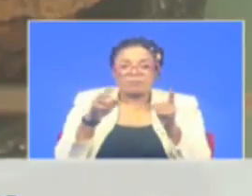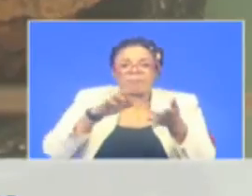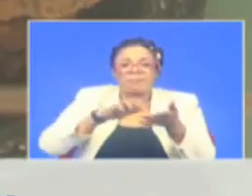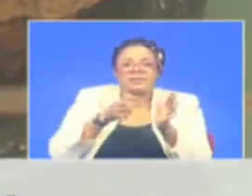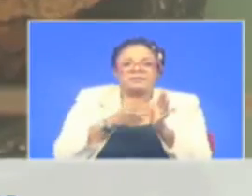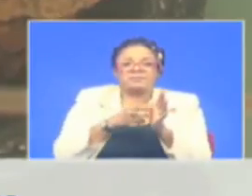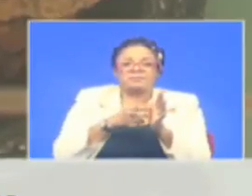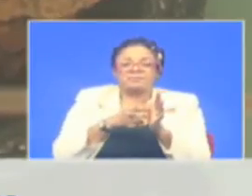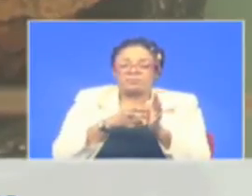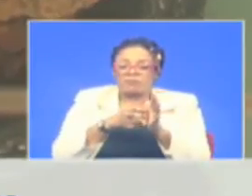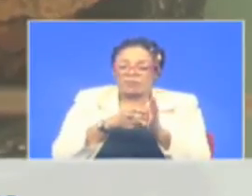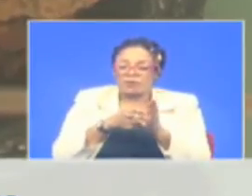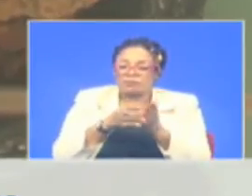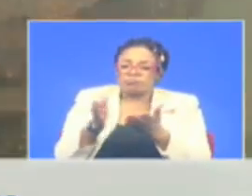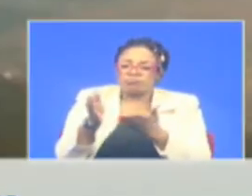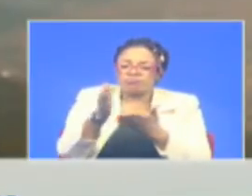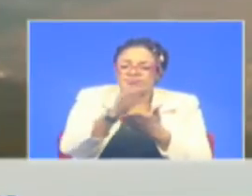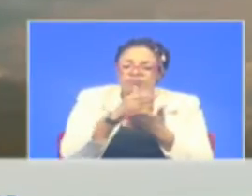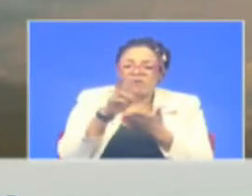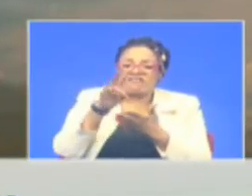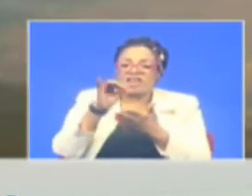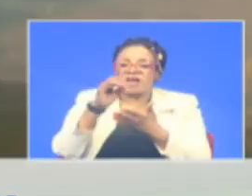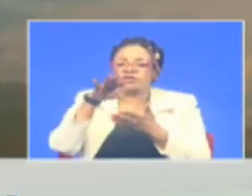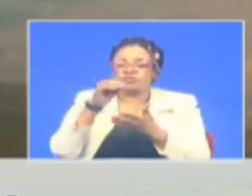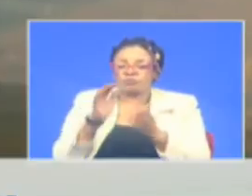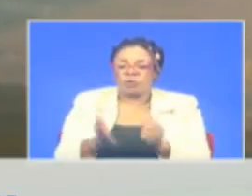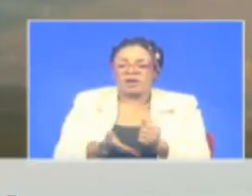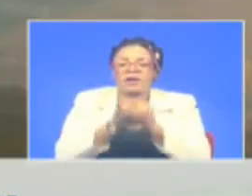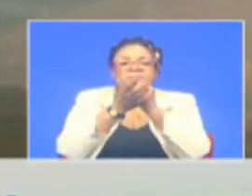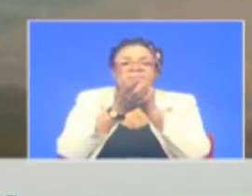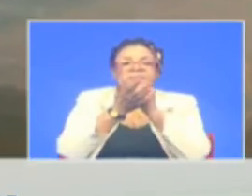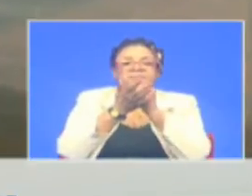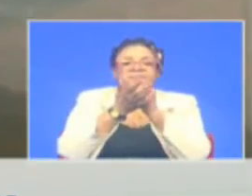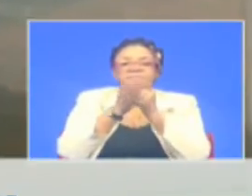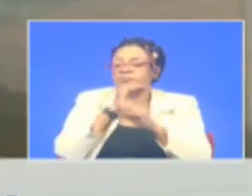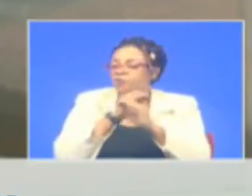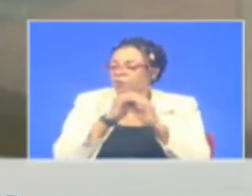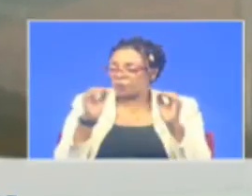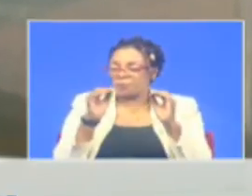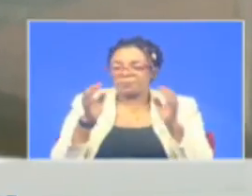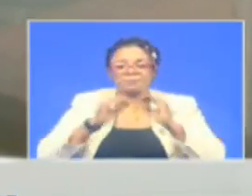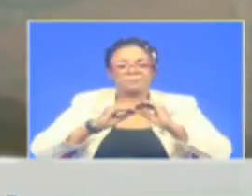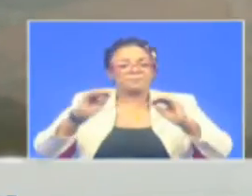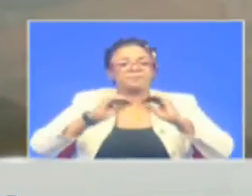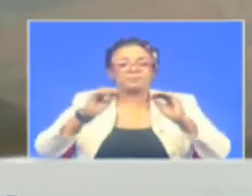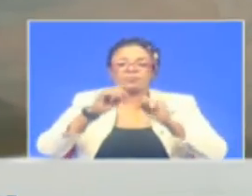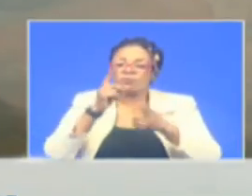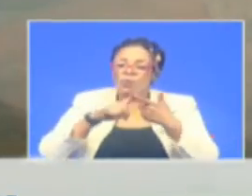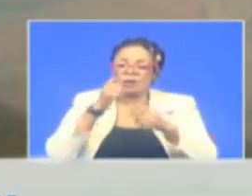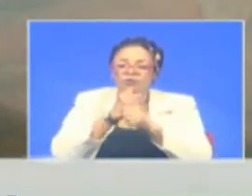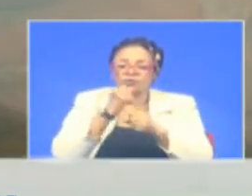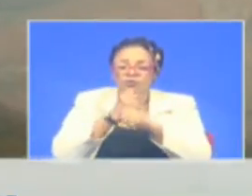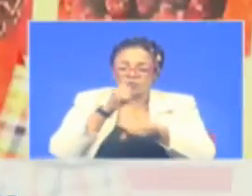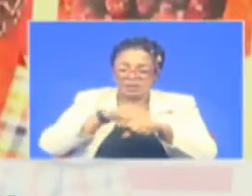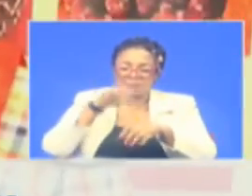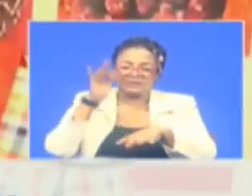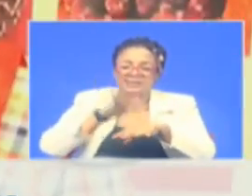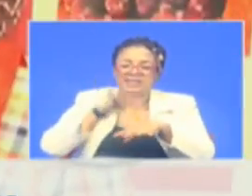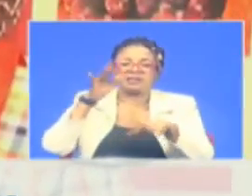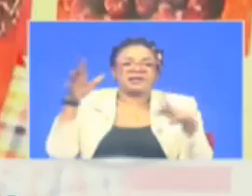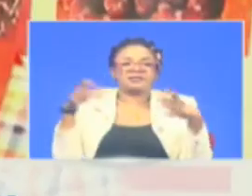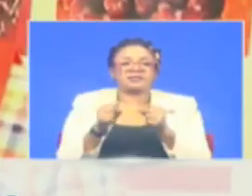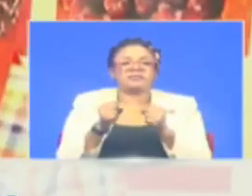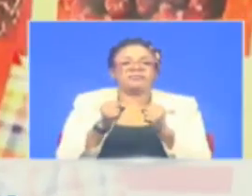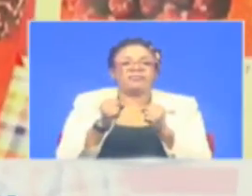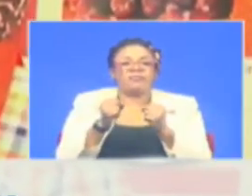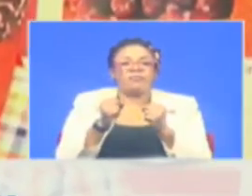the venom that will assist preserve life in snake-prone areas. Training on what to do when a snake attacks. The dangerous